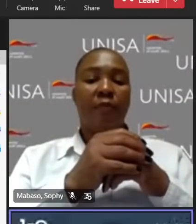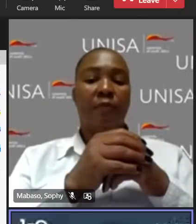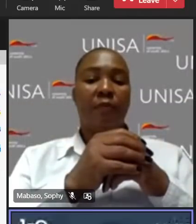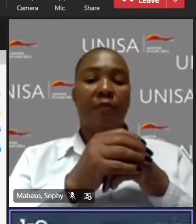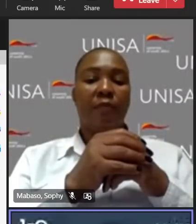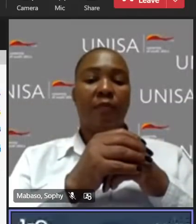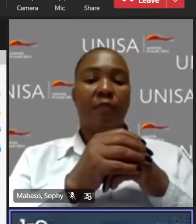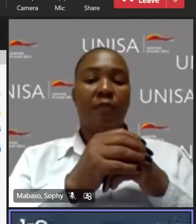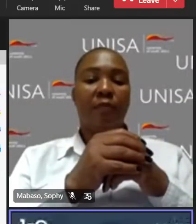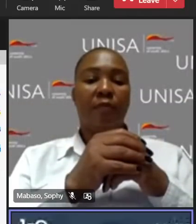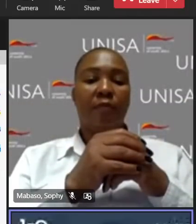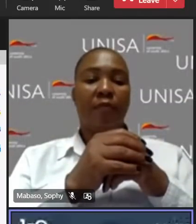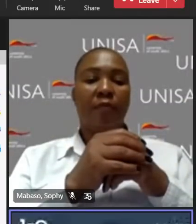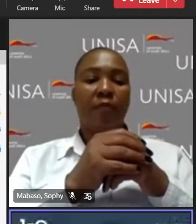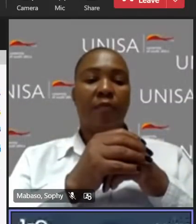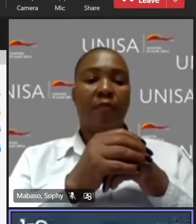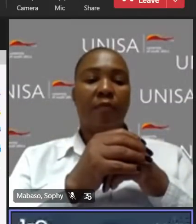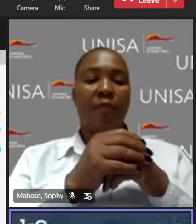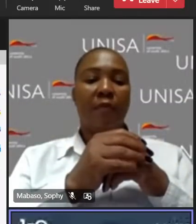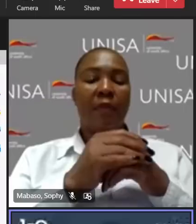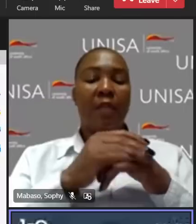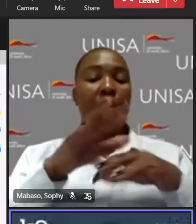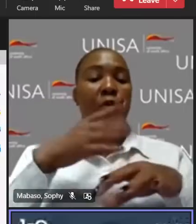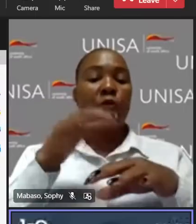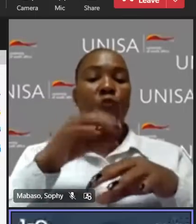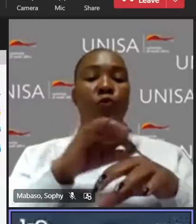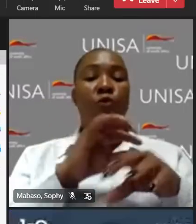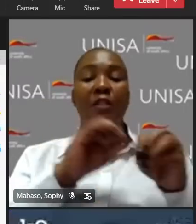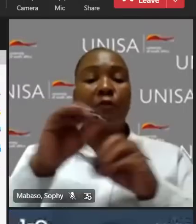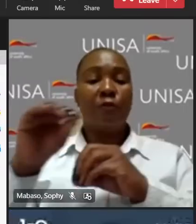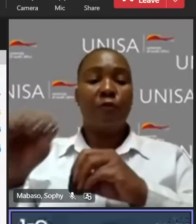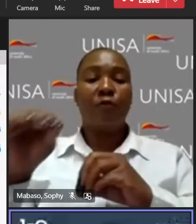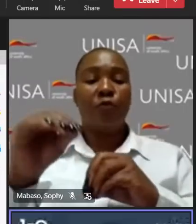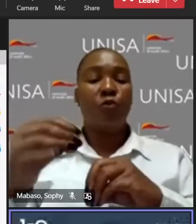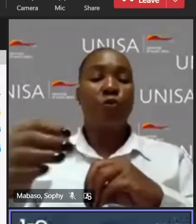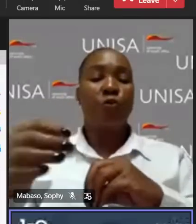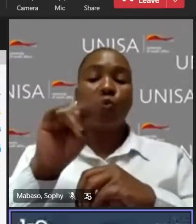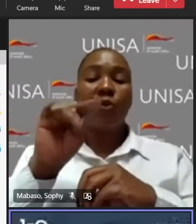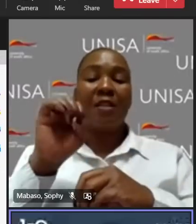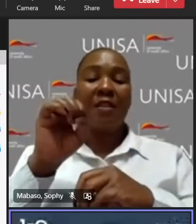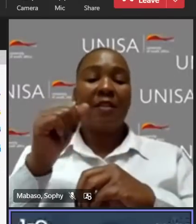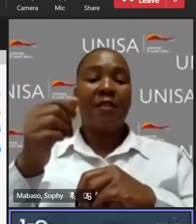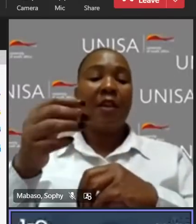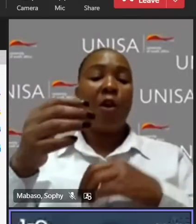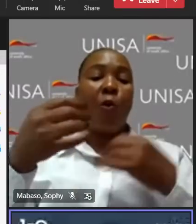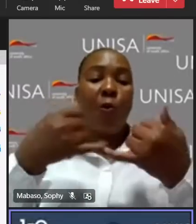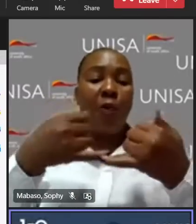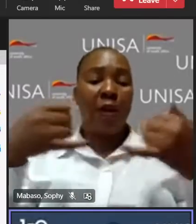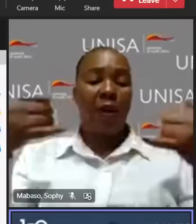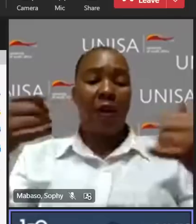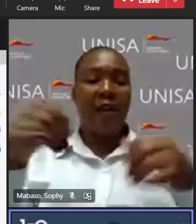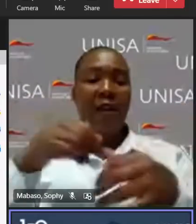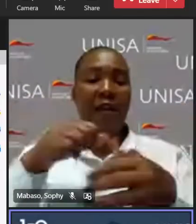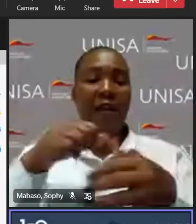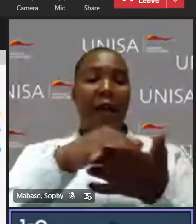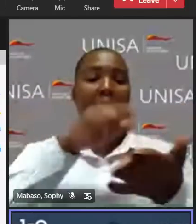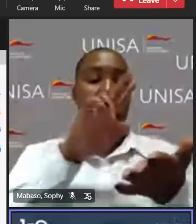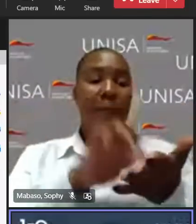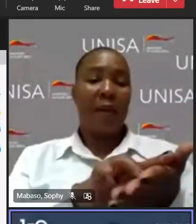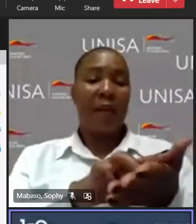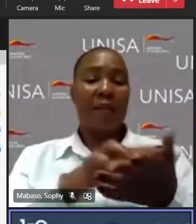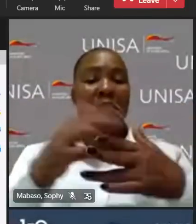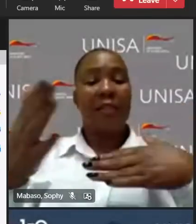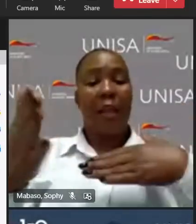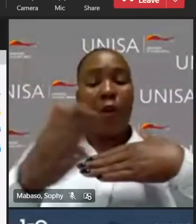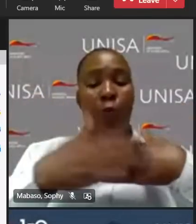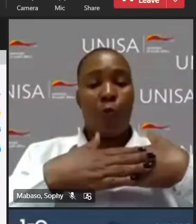And I just want to take it to the Unisa online. Again, apply applications are closed.